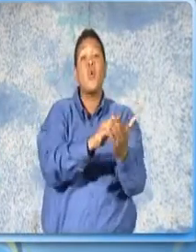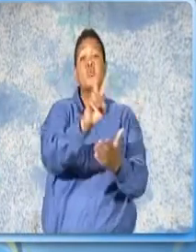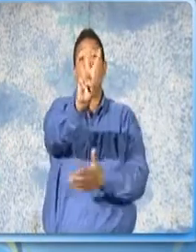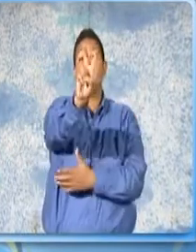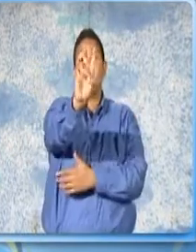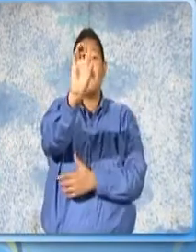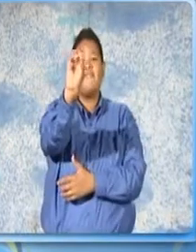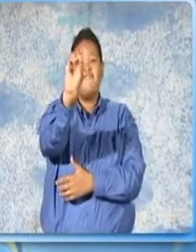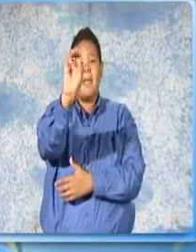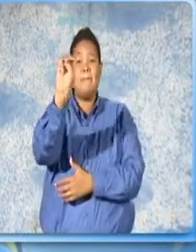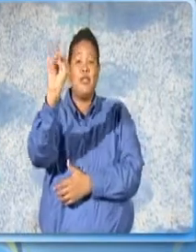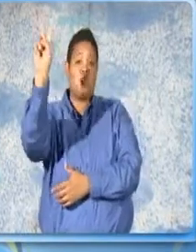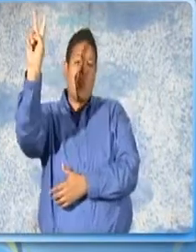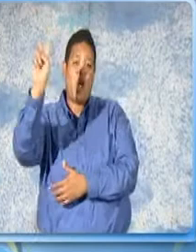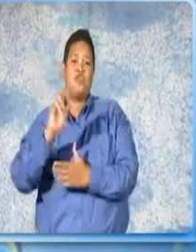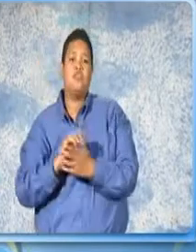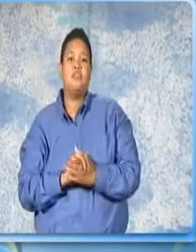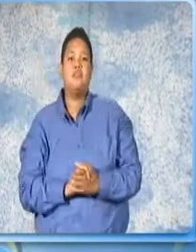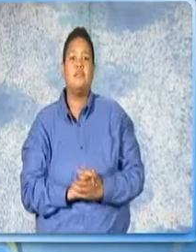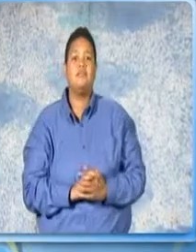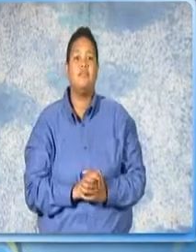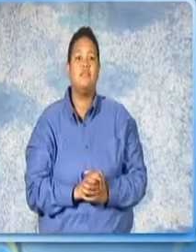8,250 meters squared.